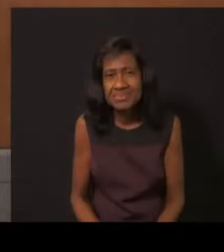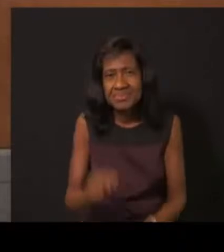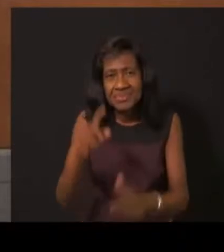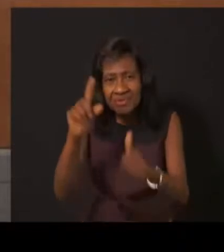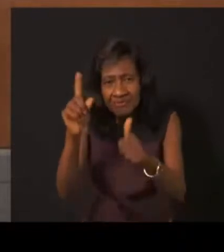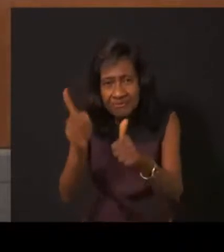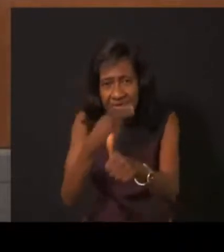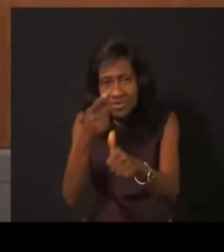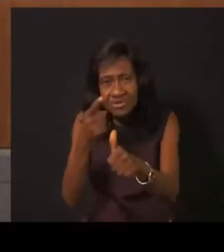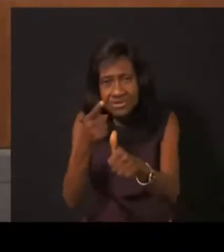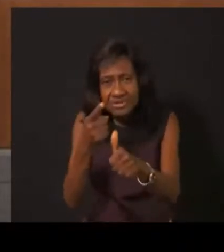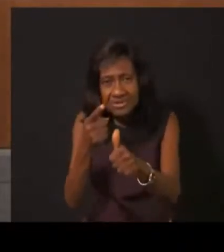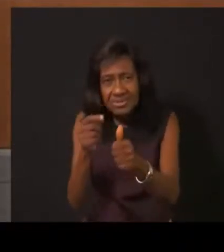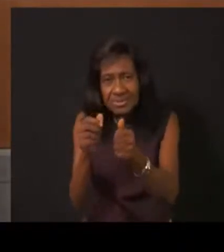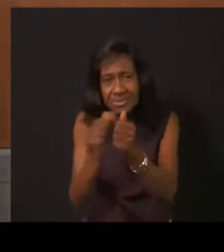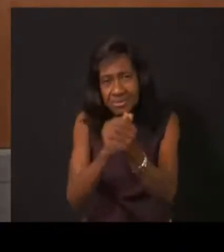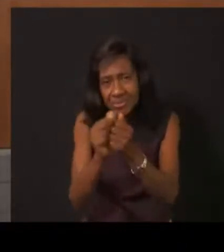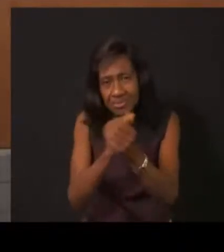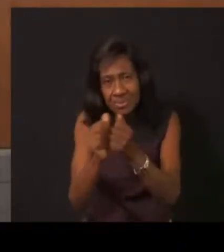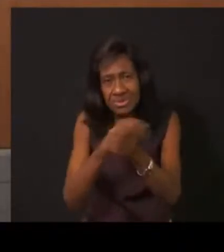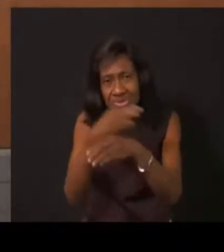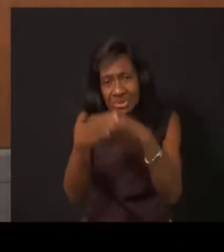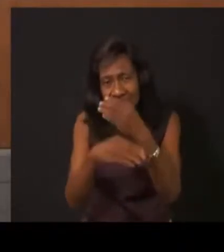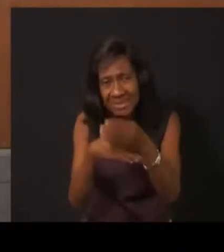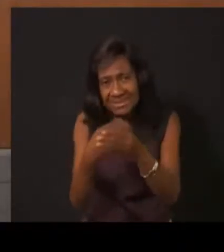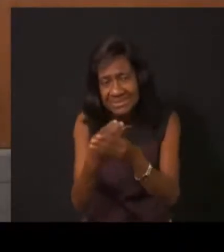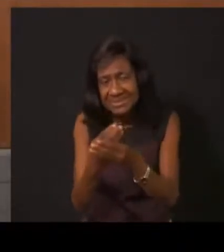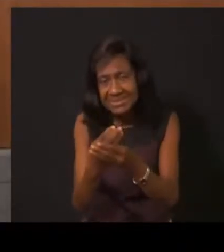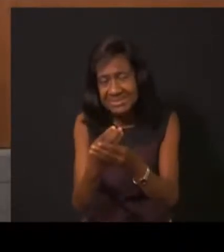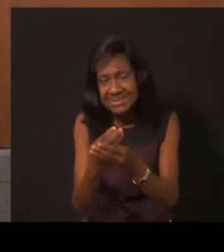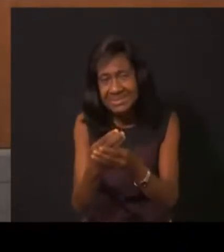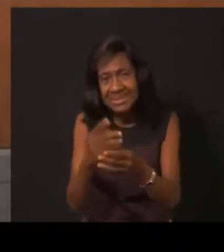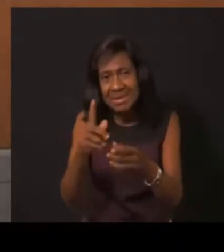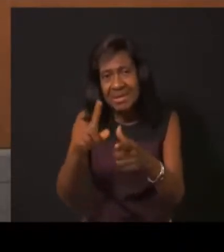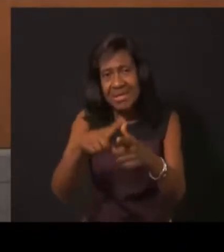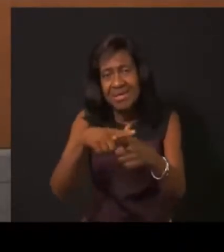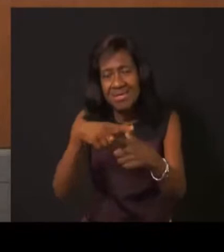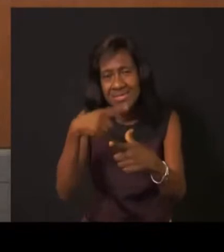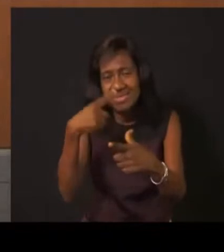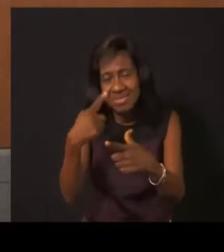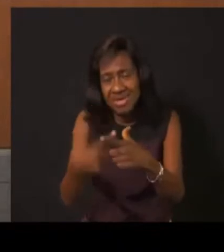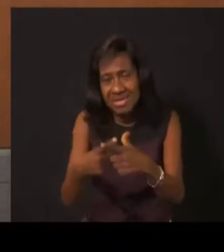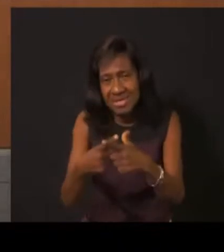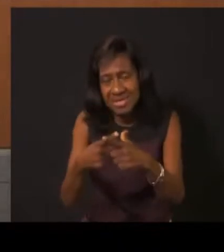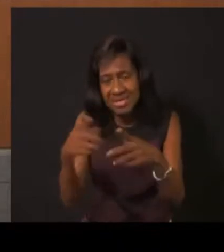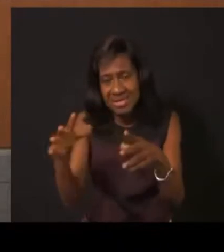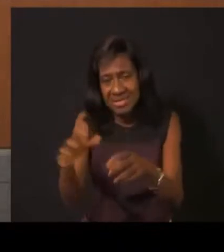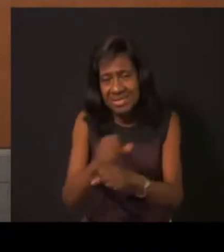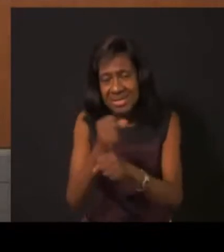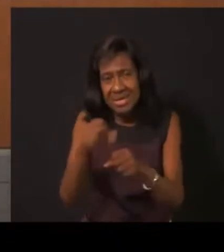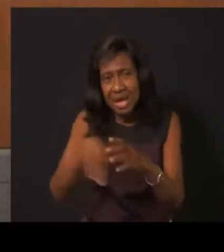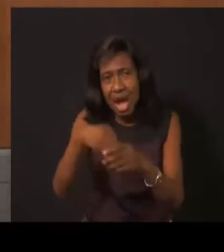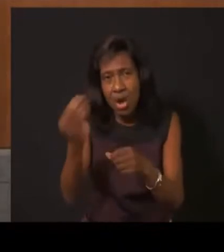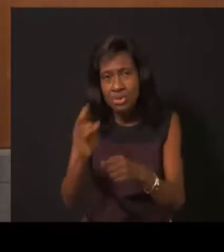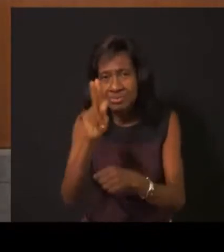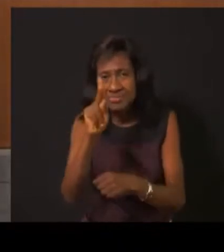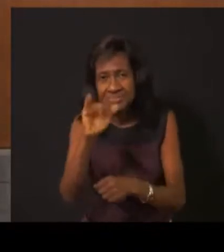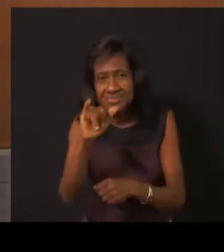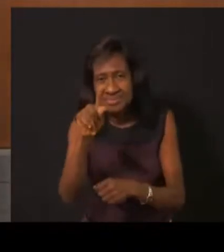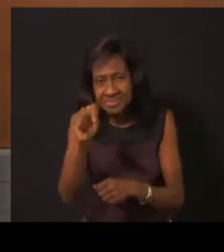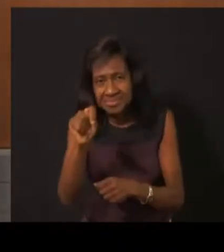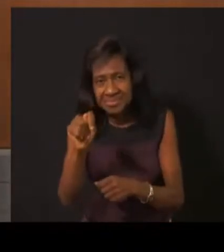First of all, do our hands cleansing, please, and then we'll get the test kit out. It is a relatively